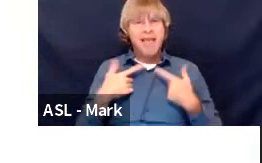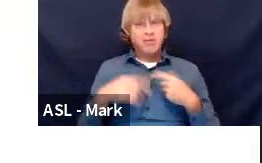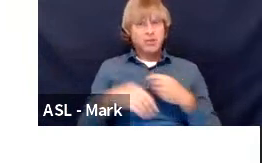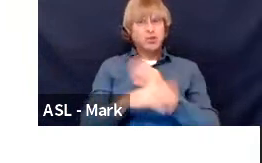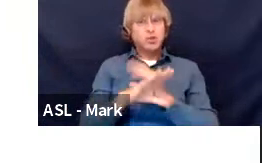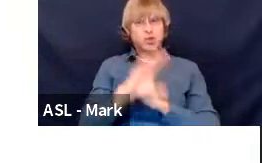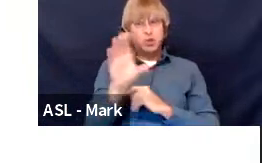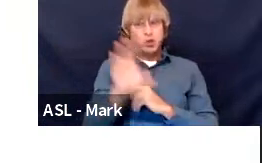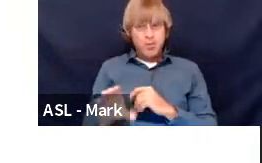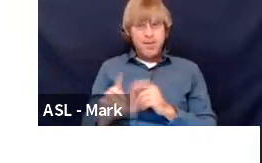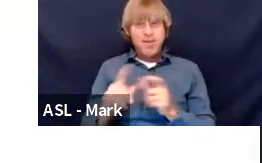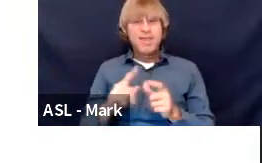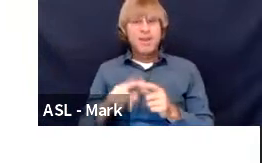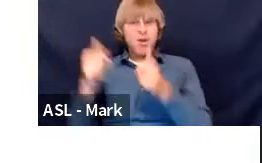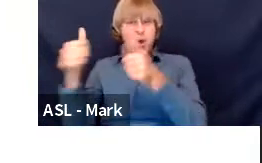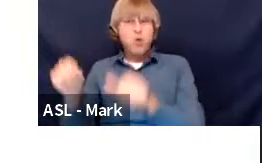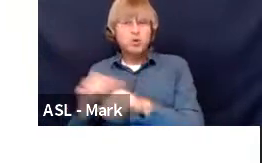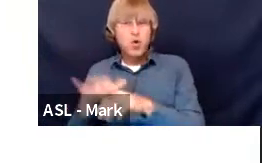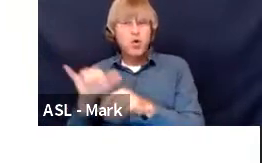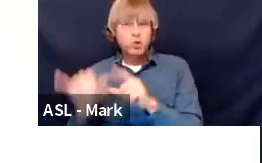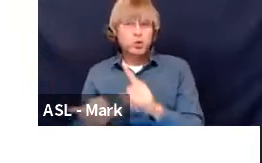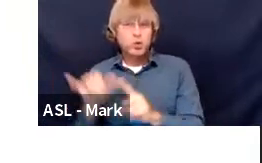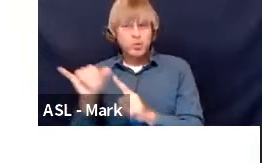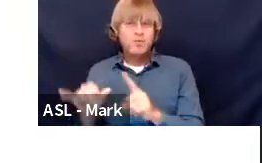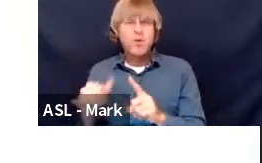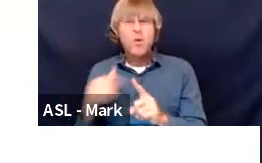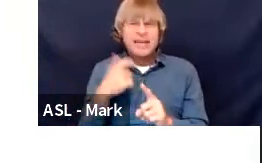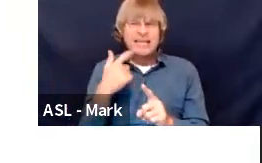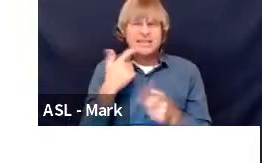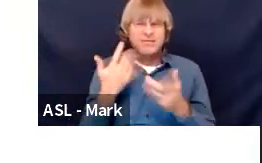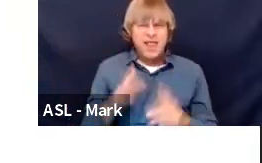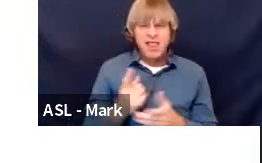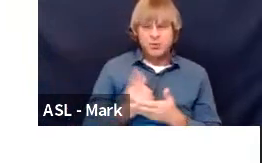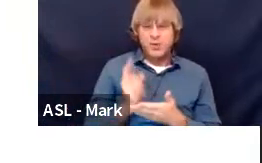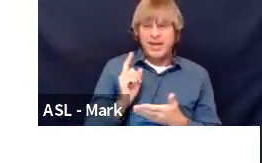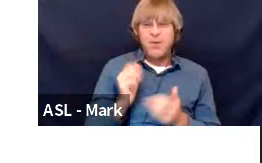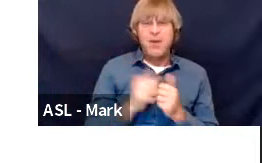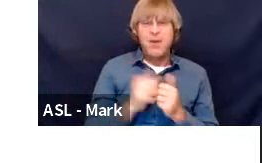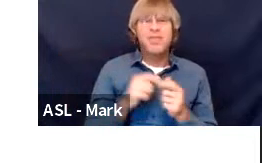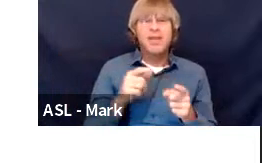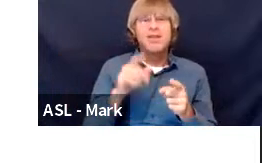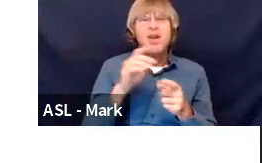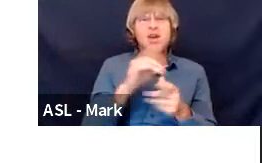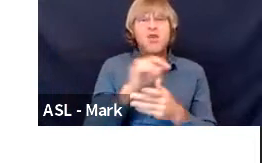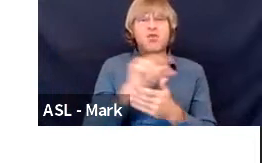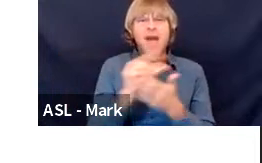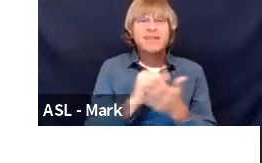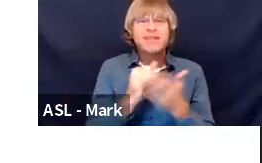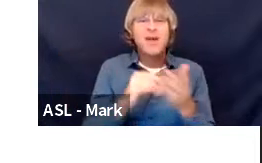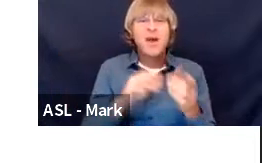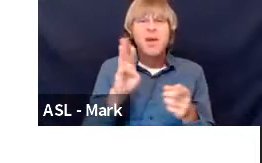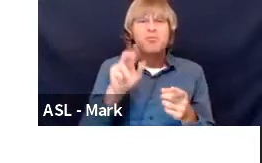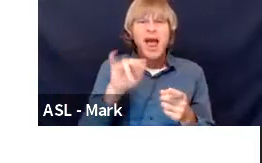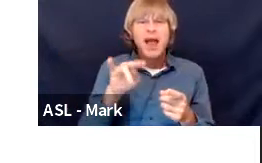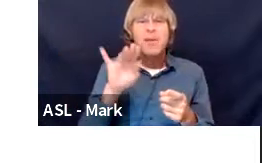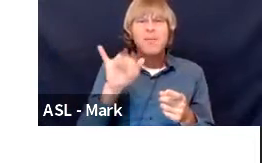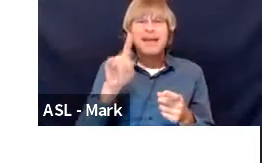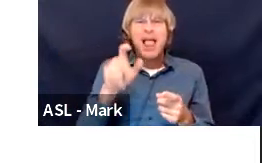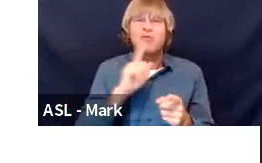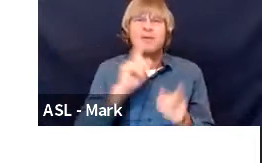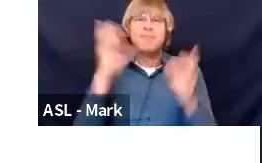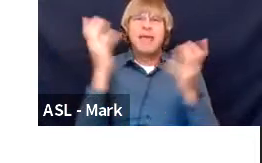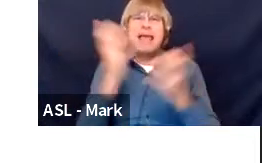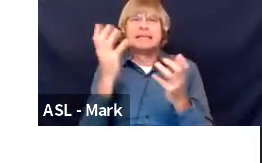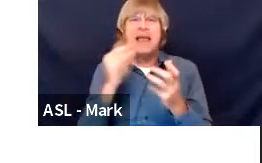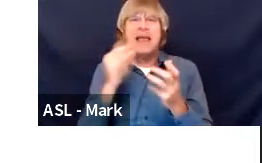and then we host them on YouTube on demand. We just did one this week with Field Notes graphic designer Brian Bedell, which was amazing.